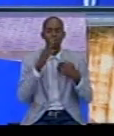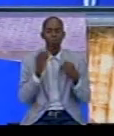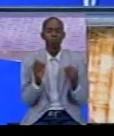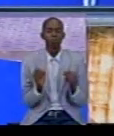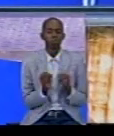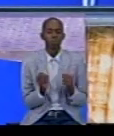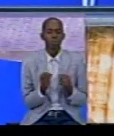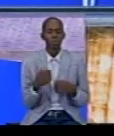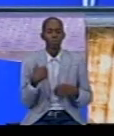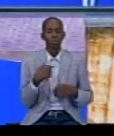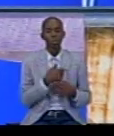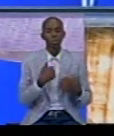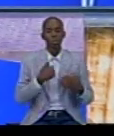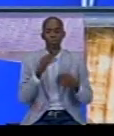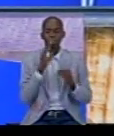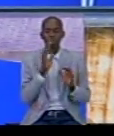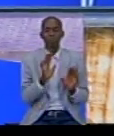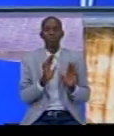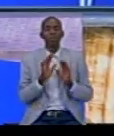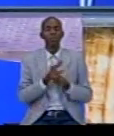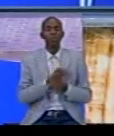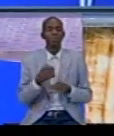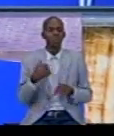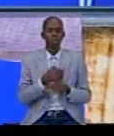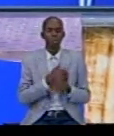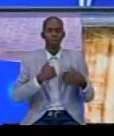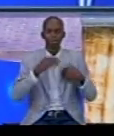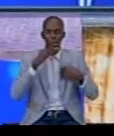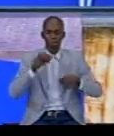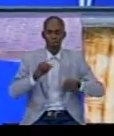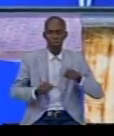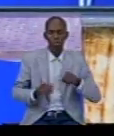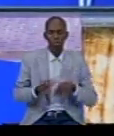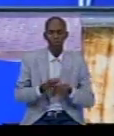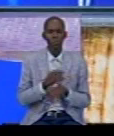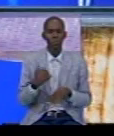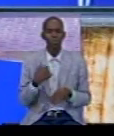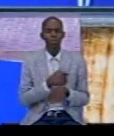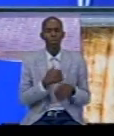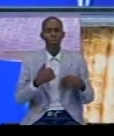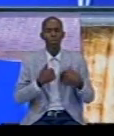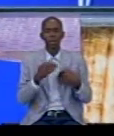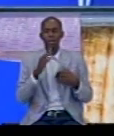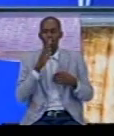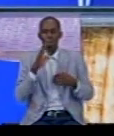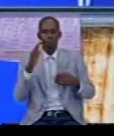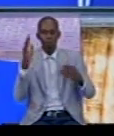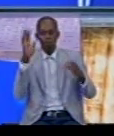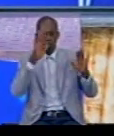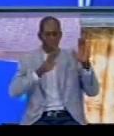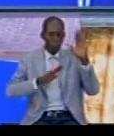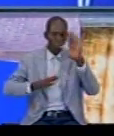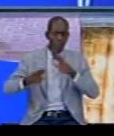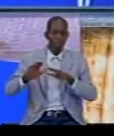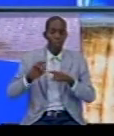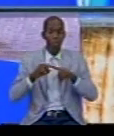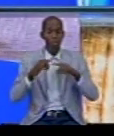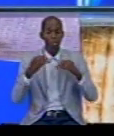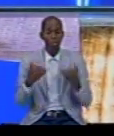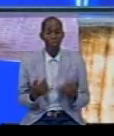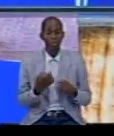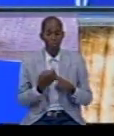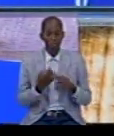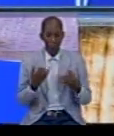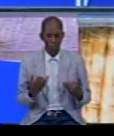we have been fearful, we have been doubtful, we have been anxious. But now, from this present